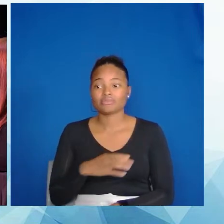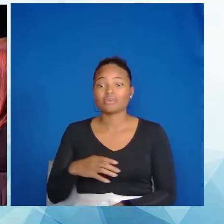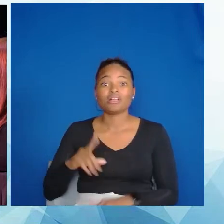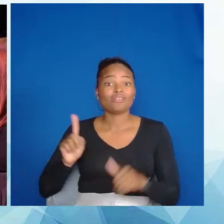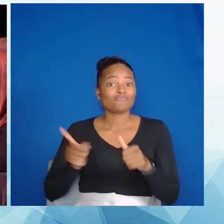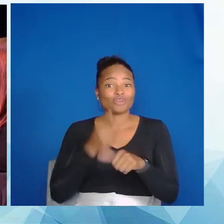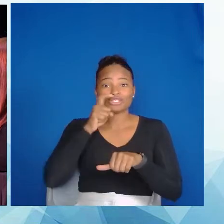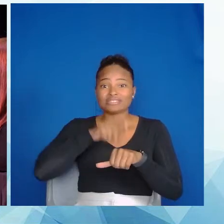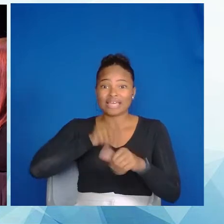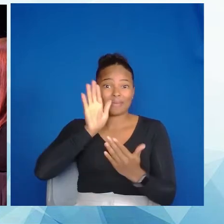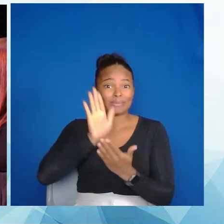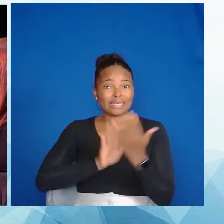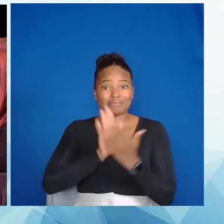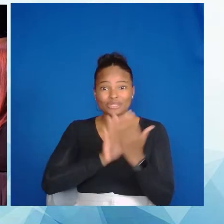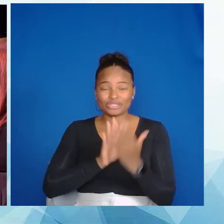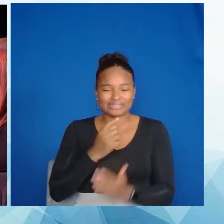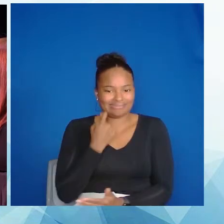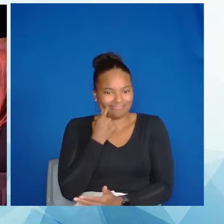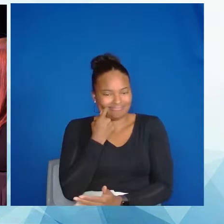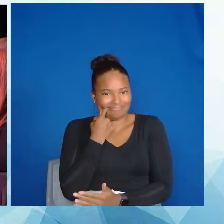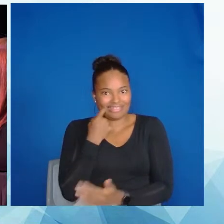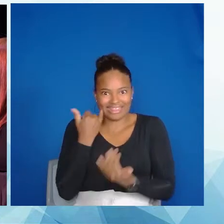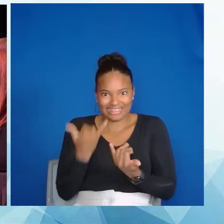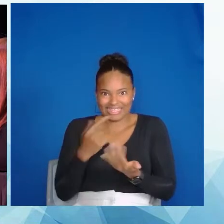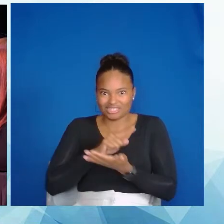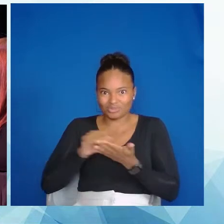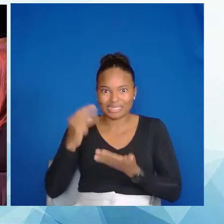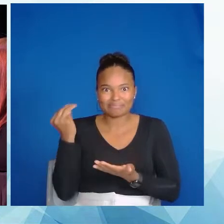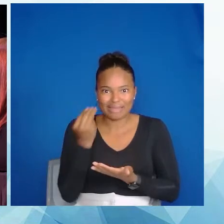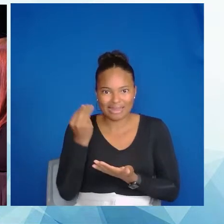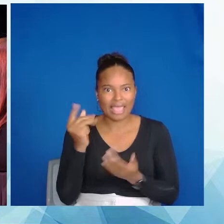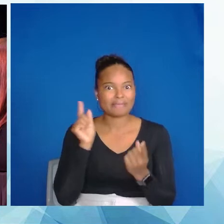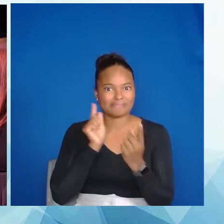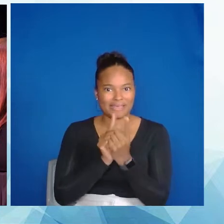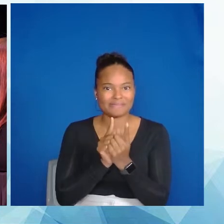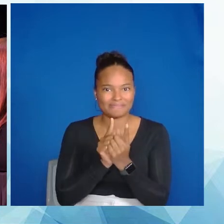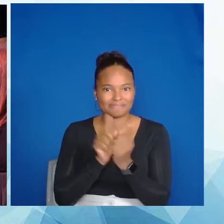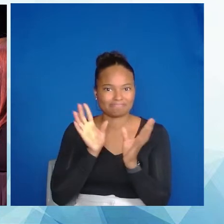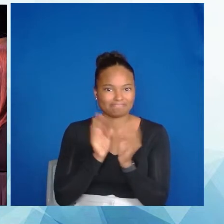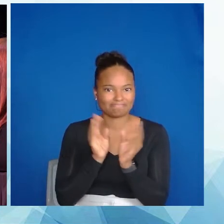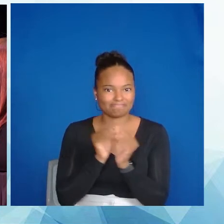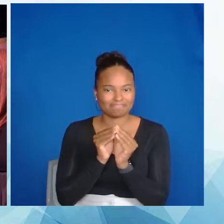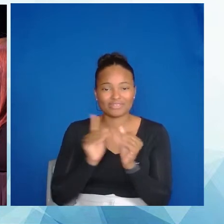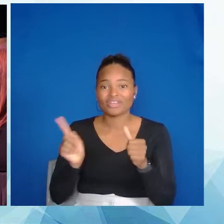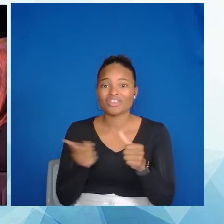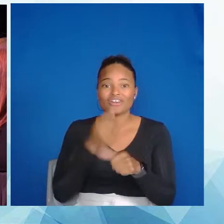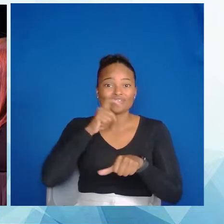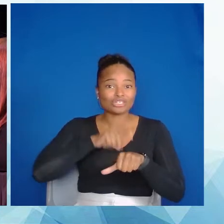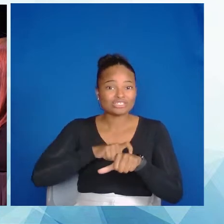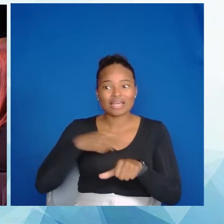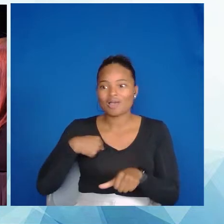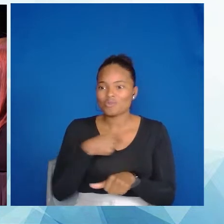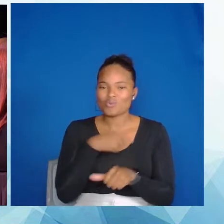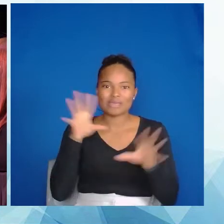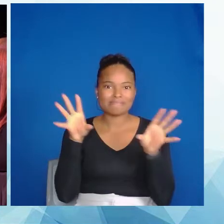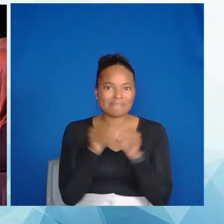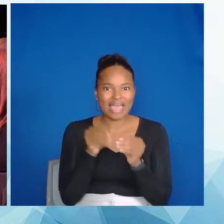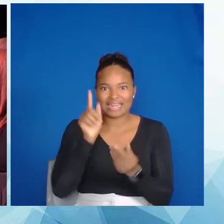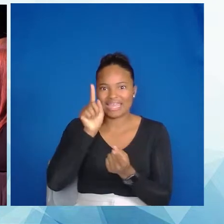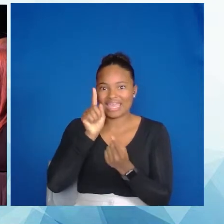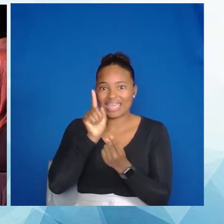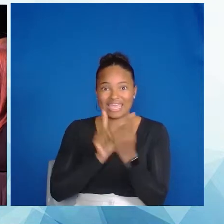person this past Monday. It's the first time that we were able to meet in person since the fall